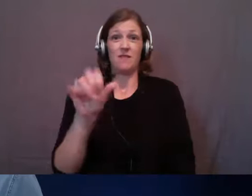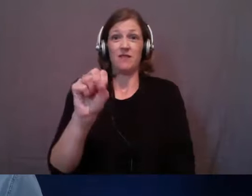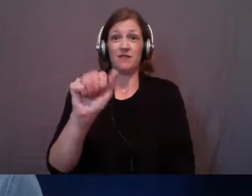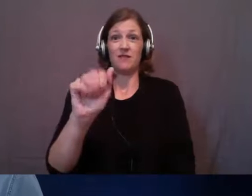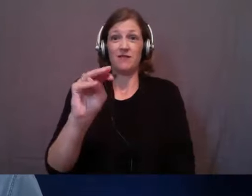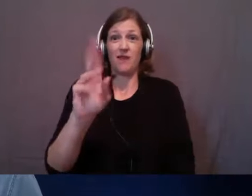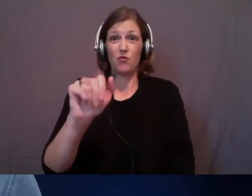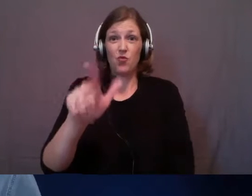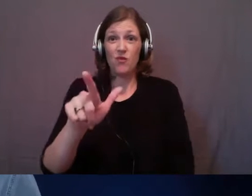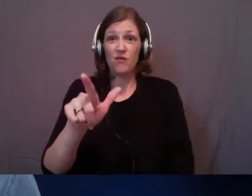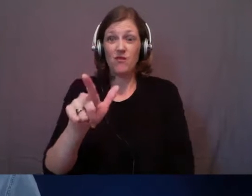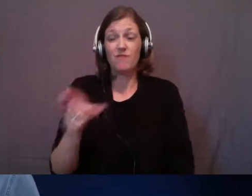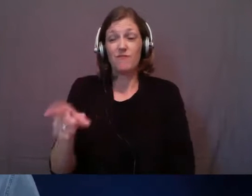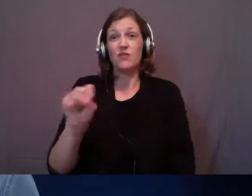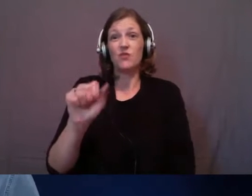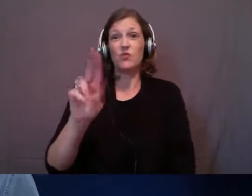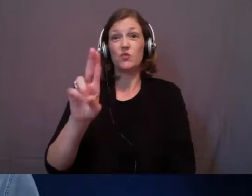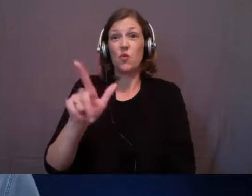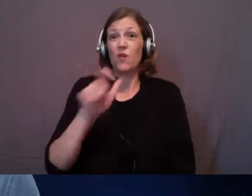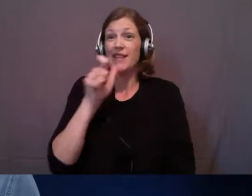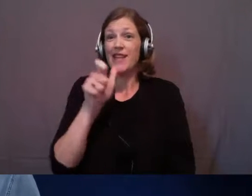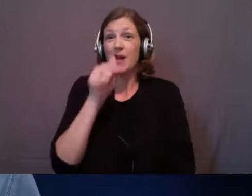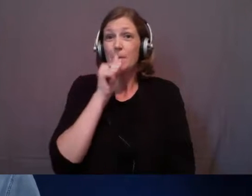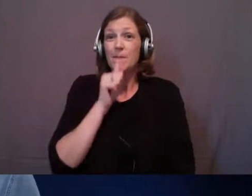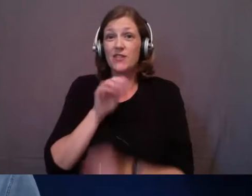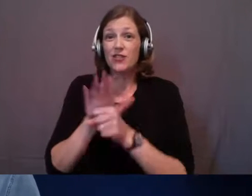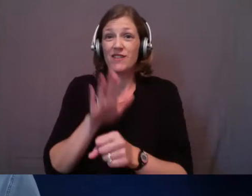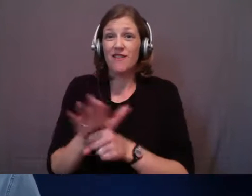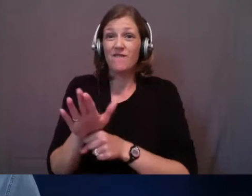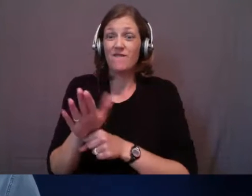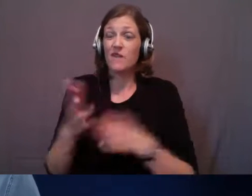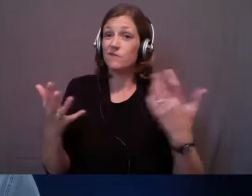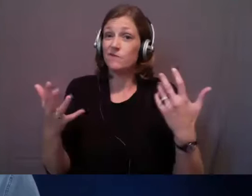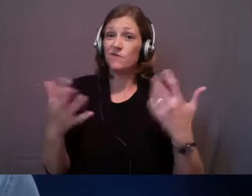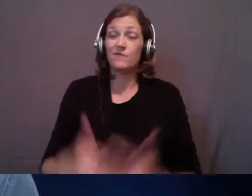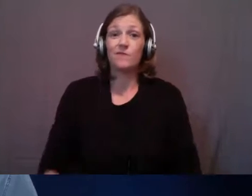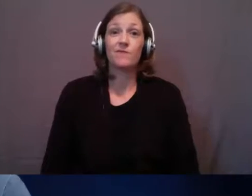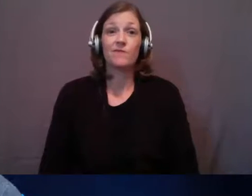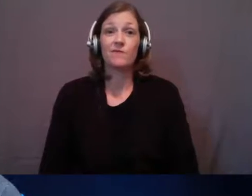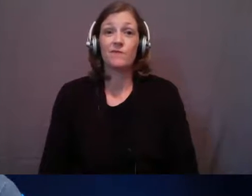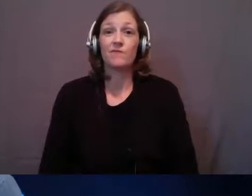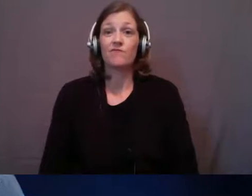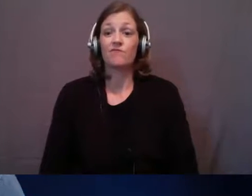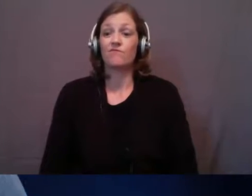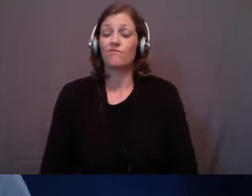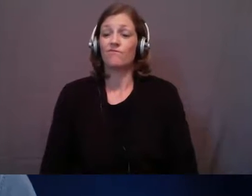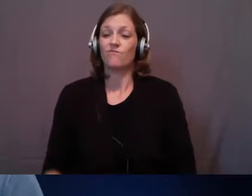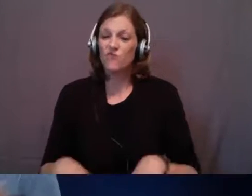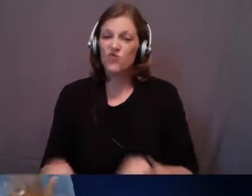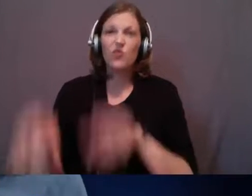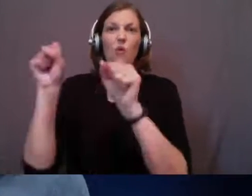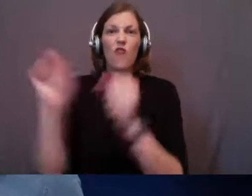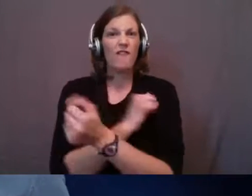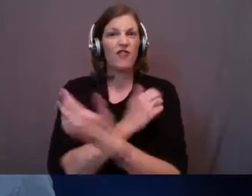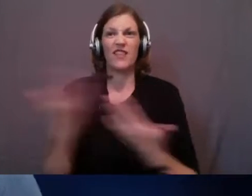but he wasn't patient enough to develop it. He took things into his own hands. And